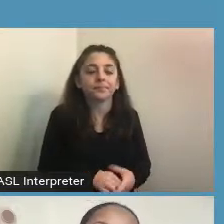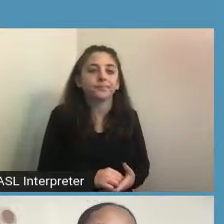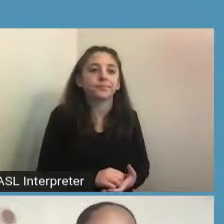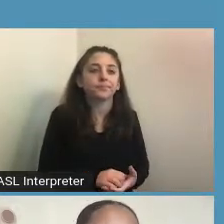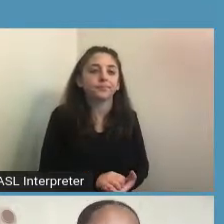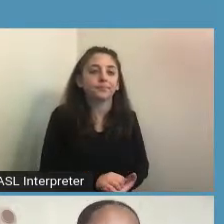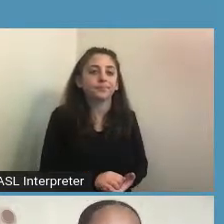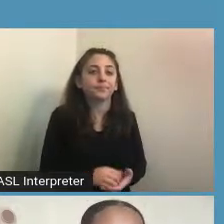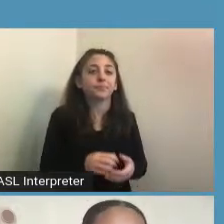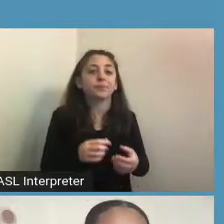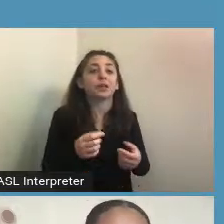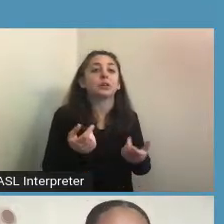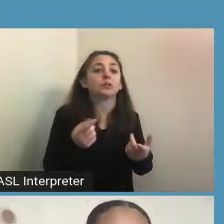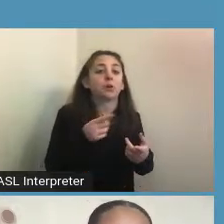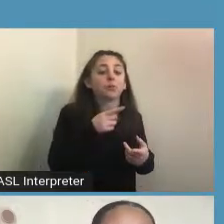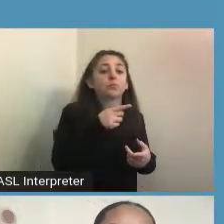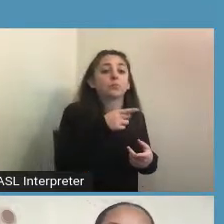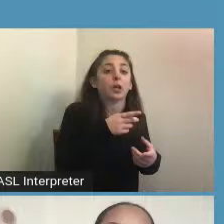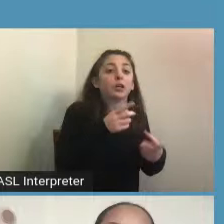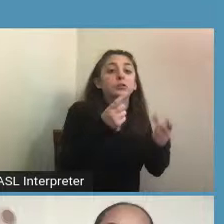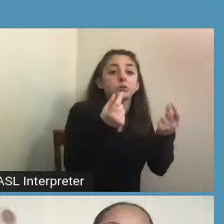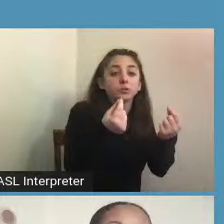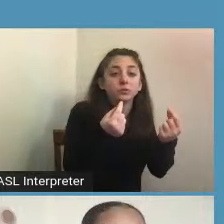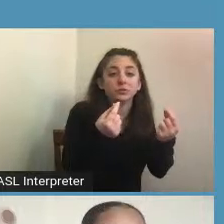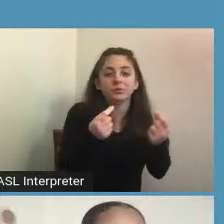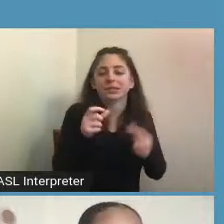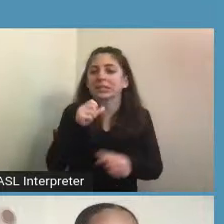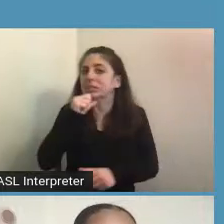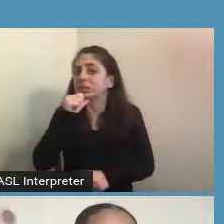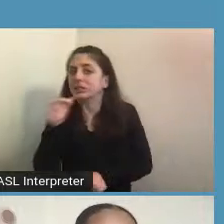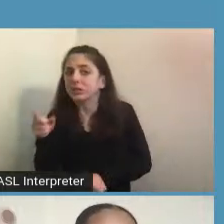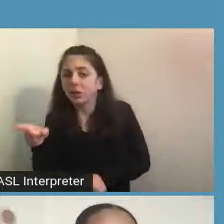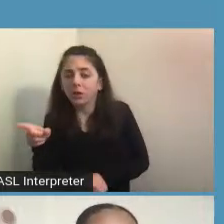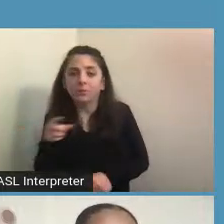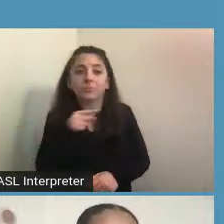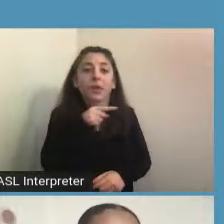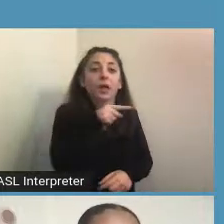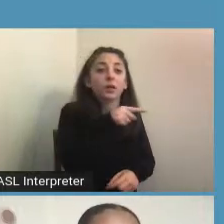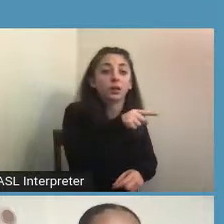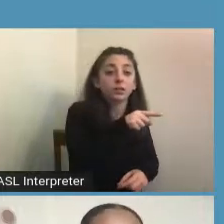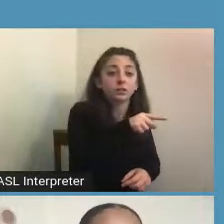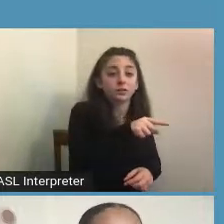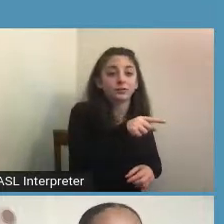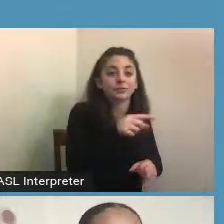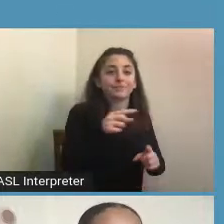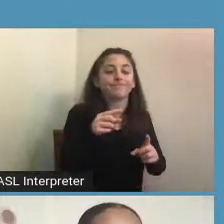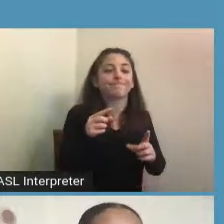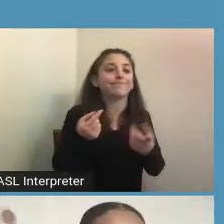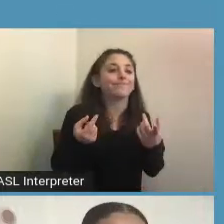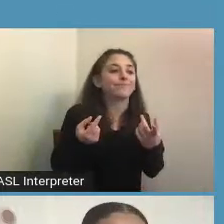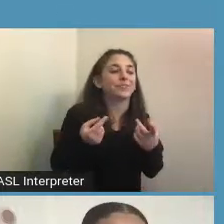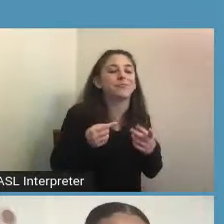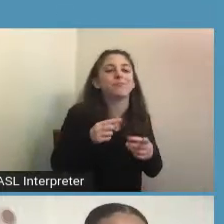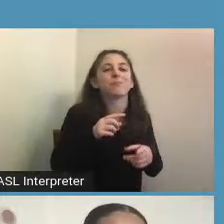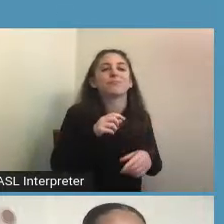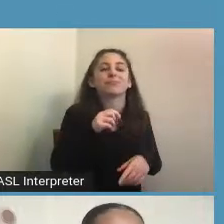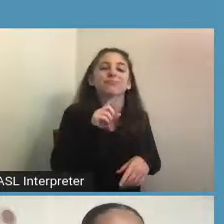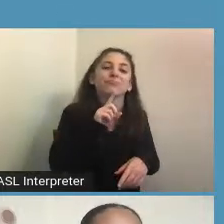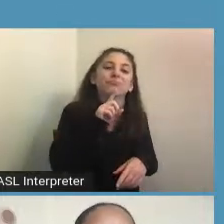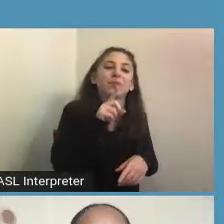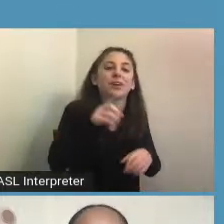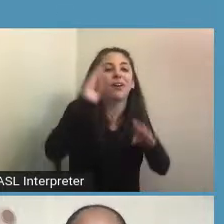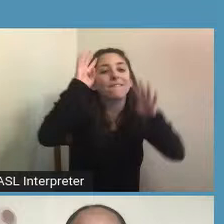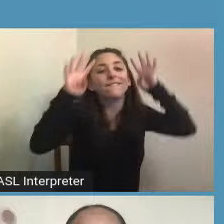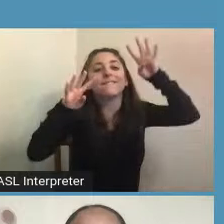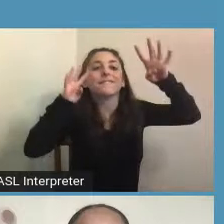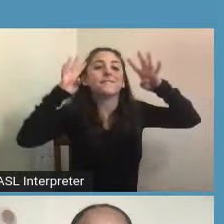So our do's and don'ts here. Um, do think outside of the box, right? Like shoot for the stars, aim for the stars,